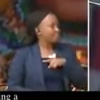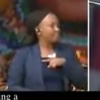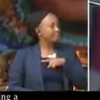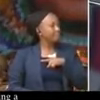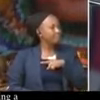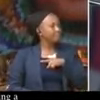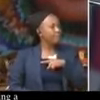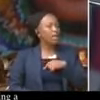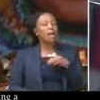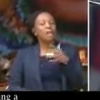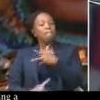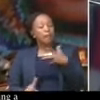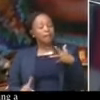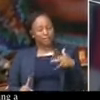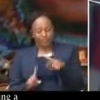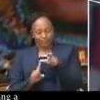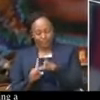Mama,